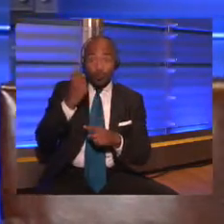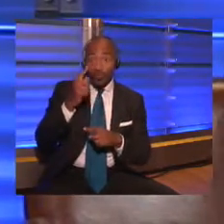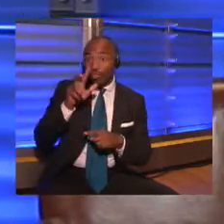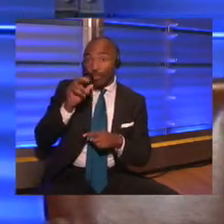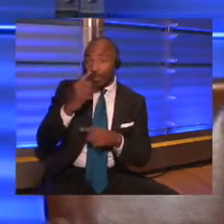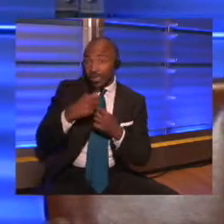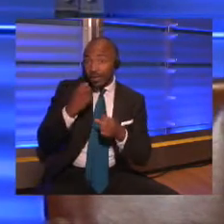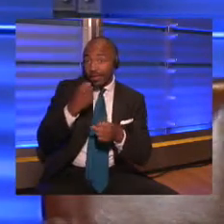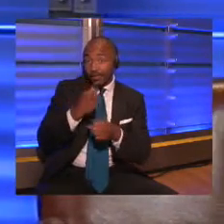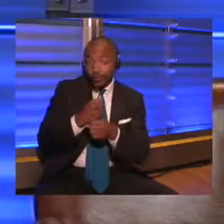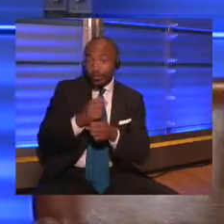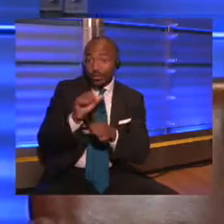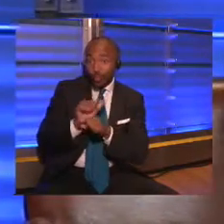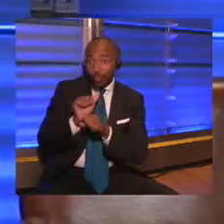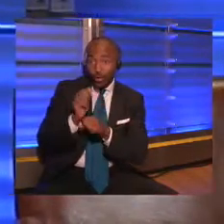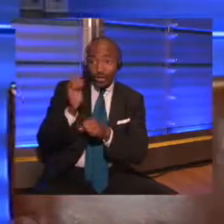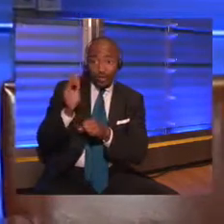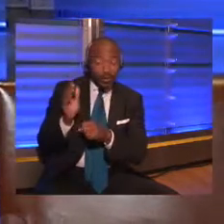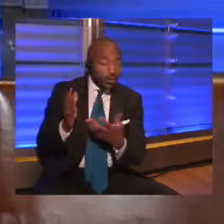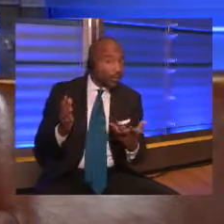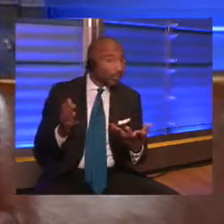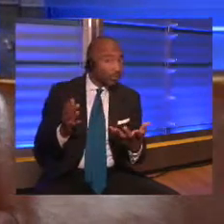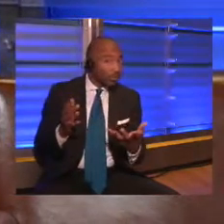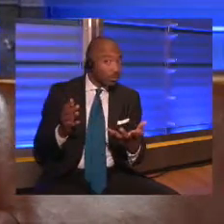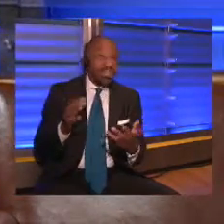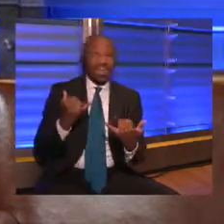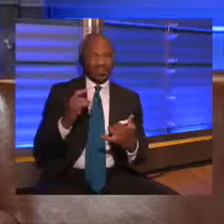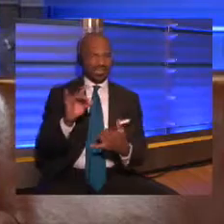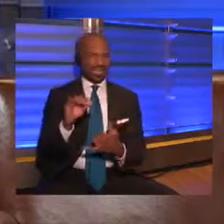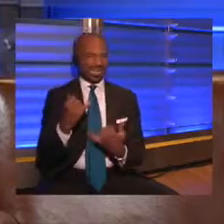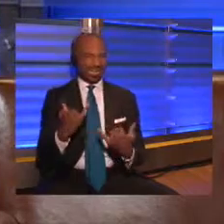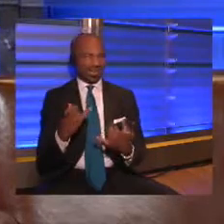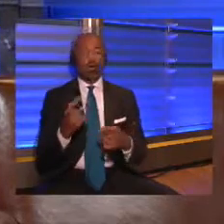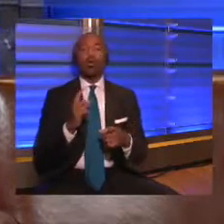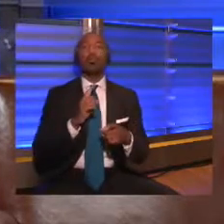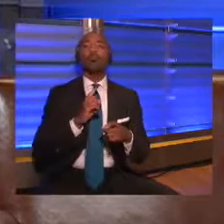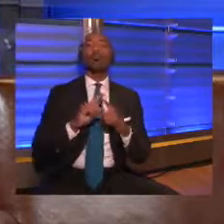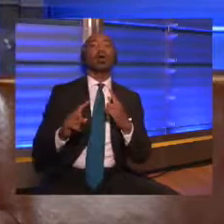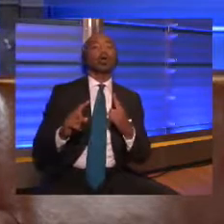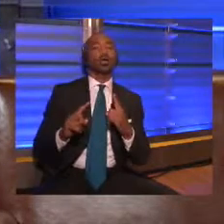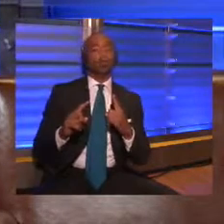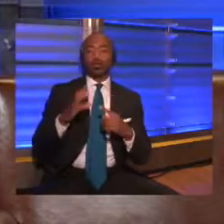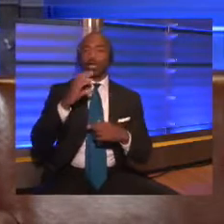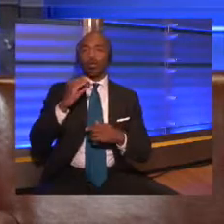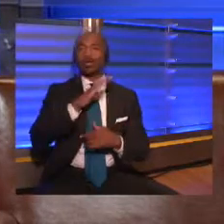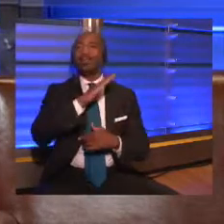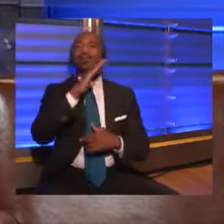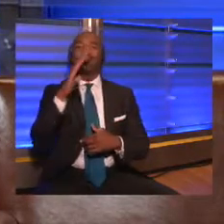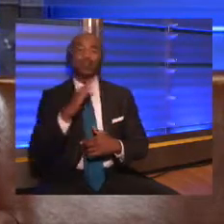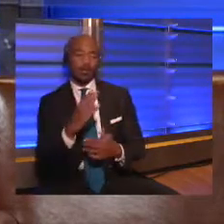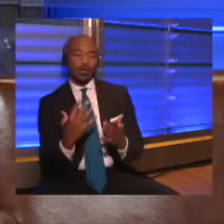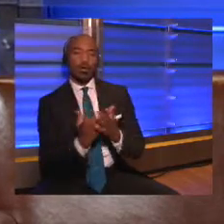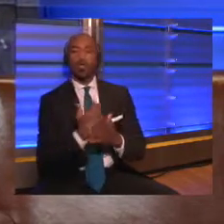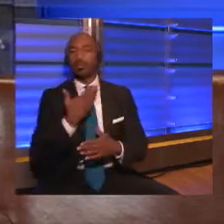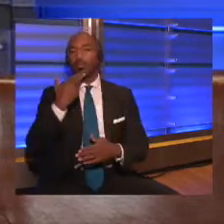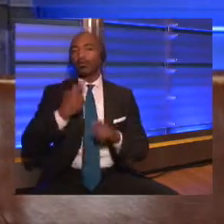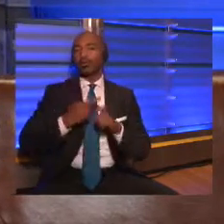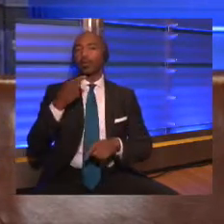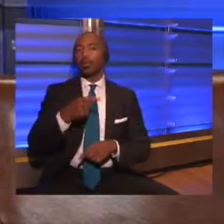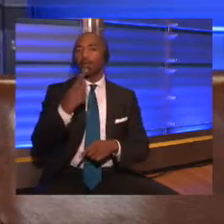work as he did for that company, they never get the best of him because they never asked him to bring his whole self to work each